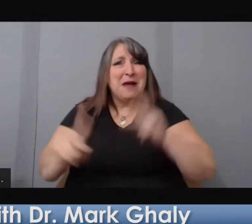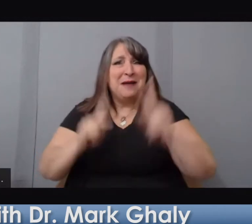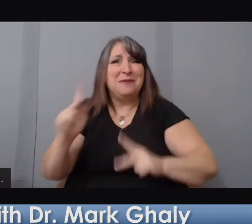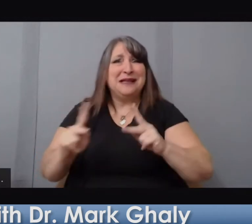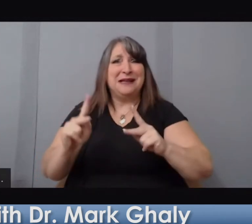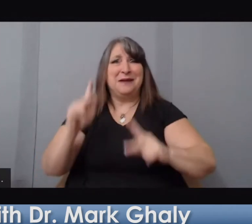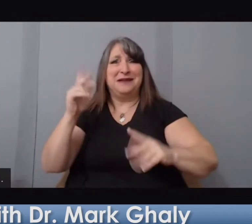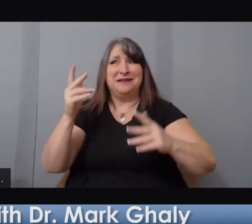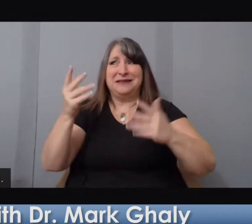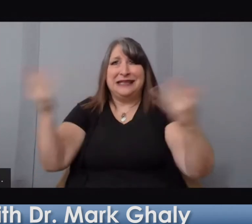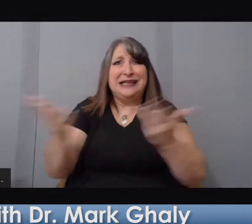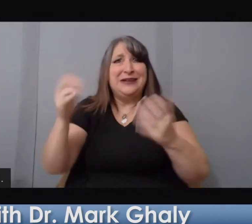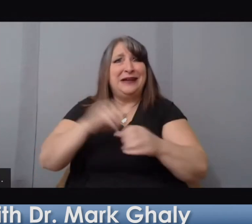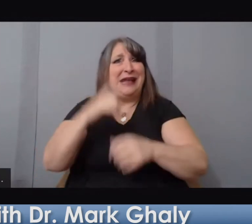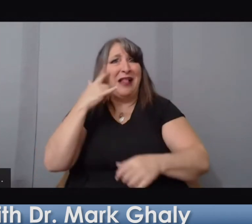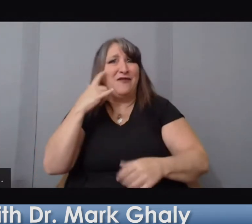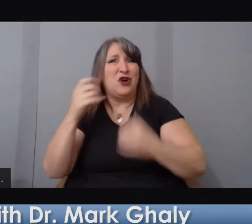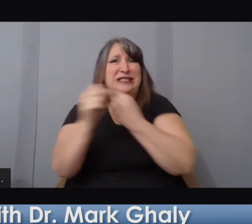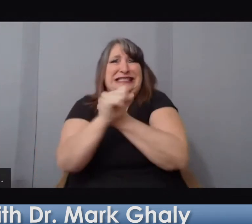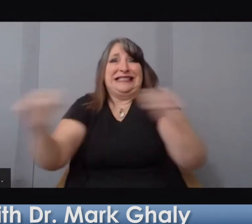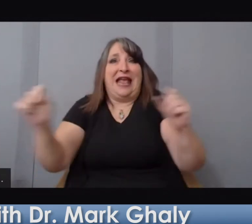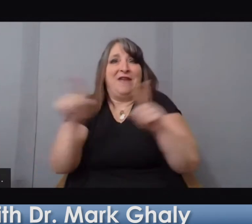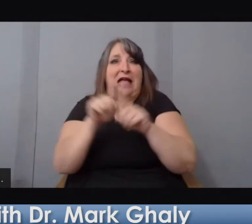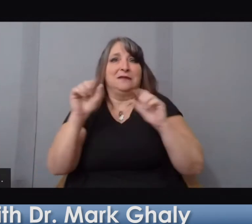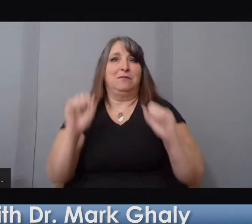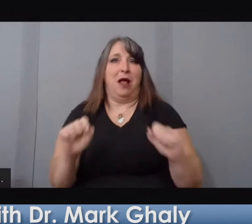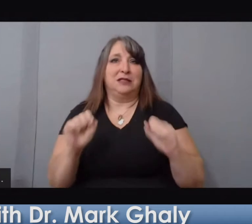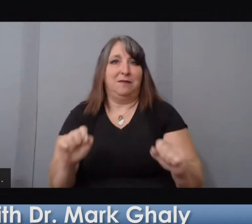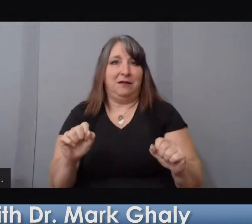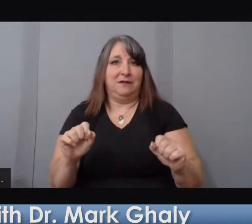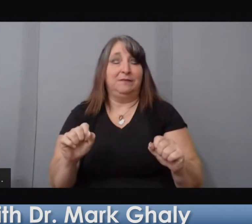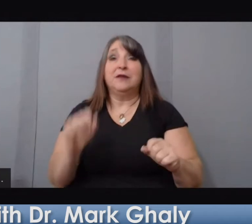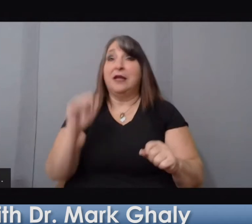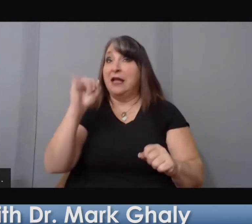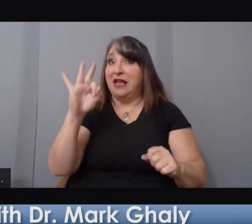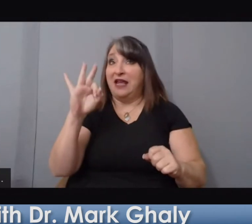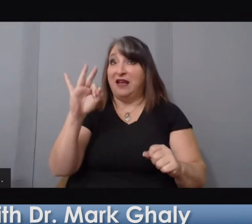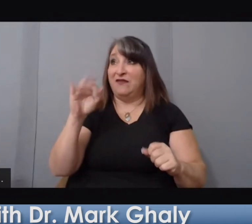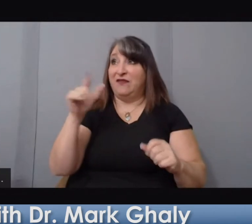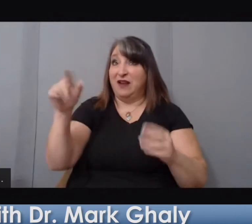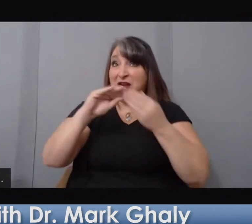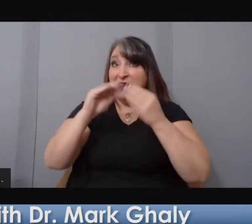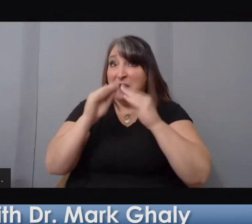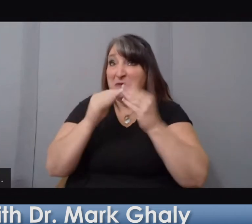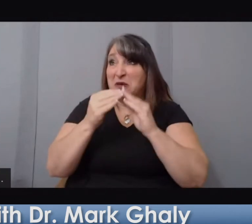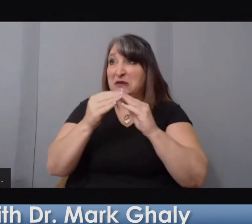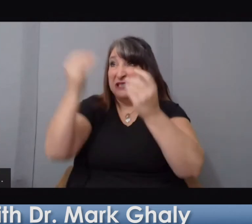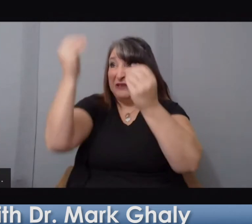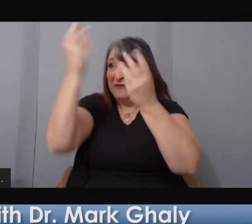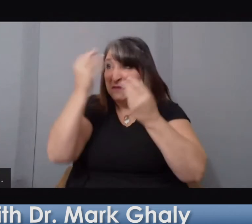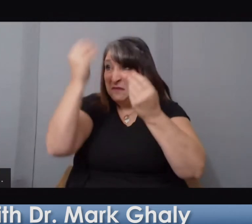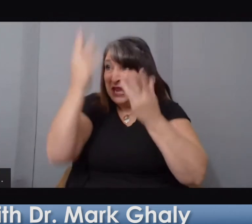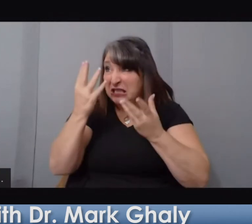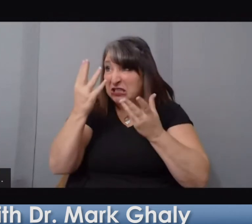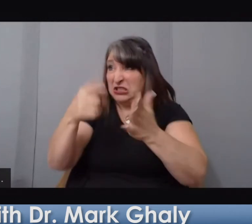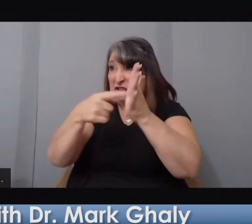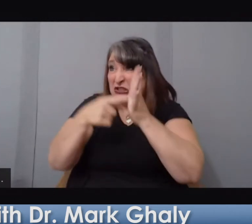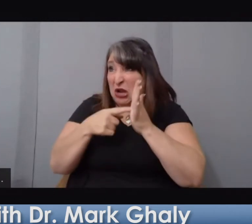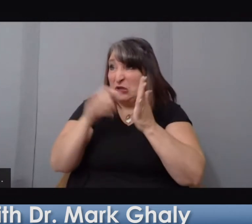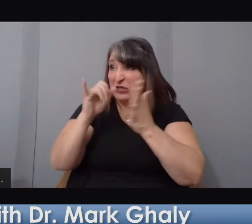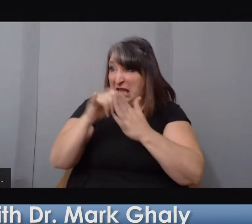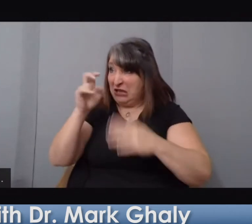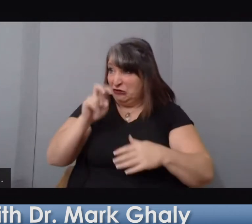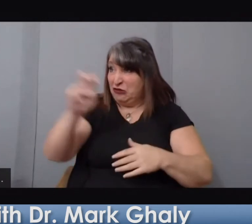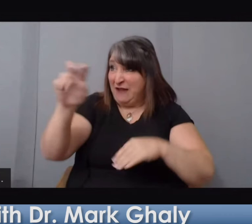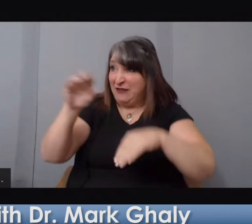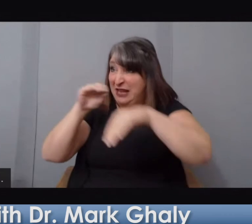California. And certainly, if there's any indication that the travel advisory needs to be strengthened,